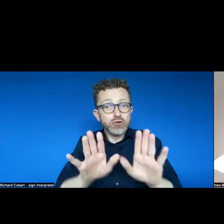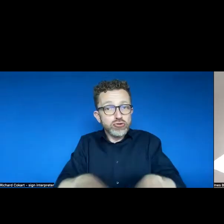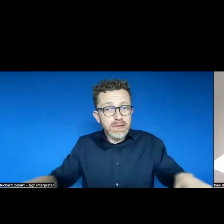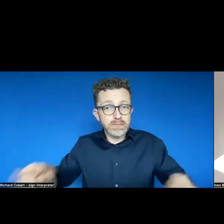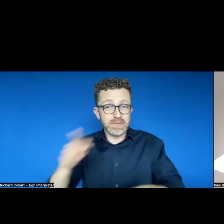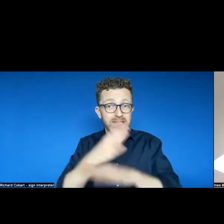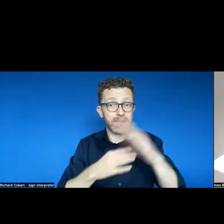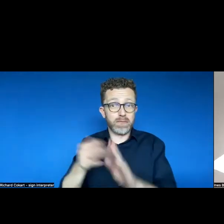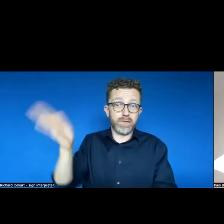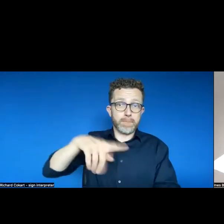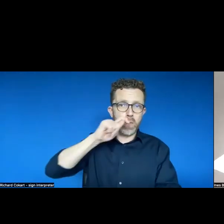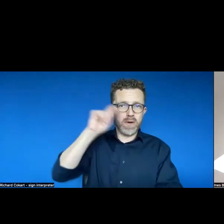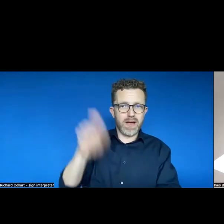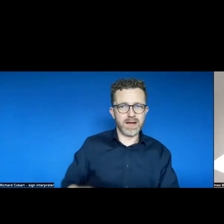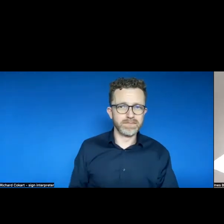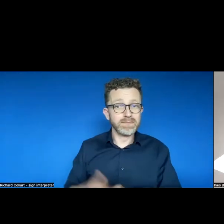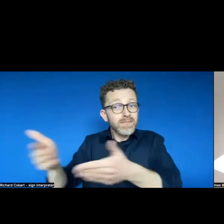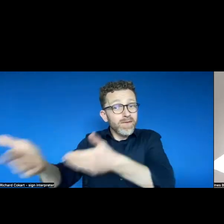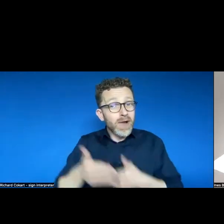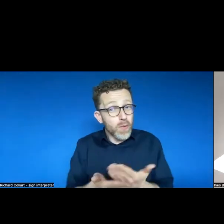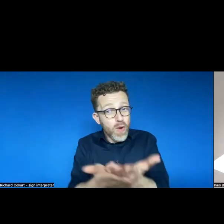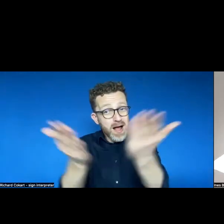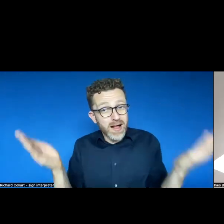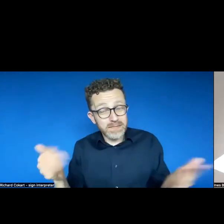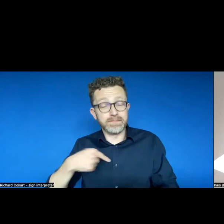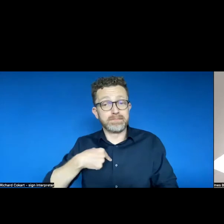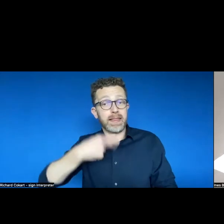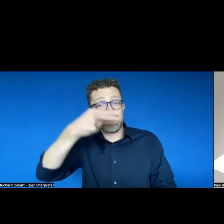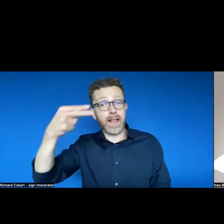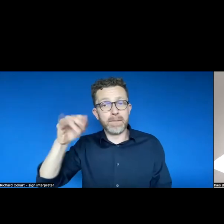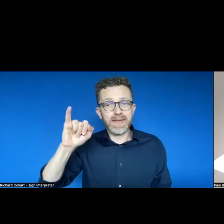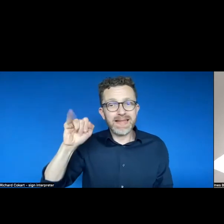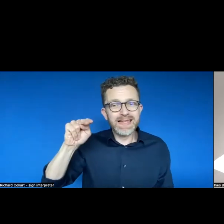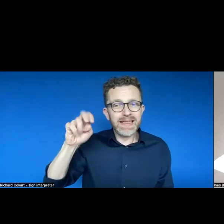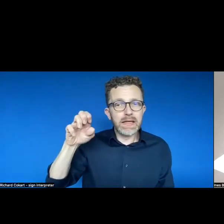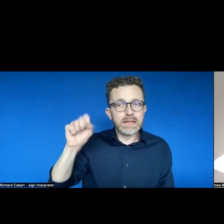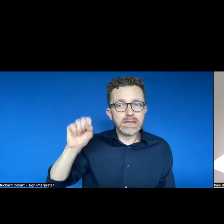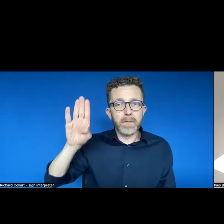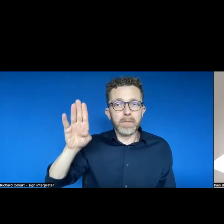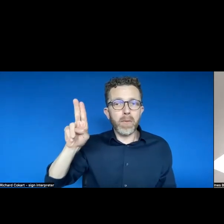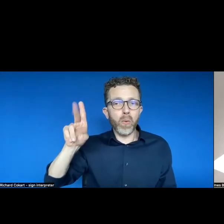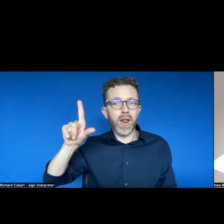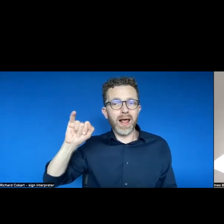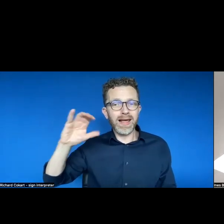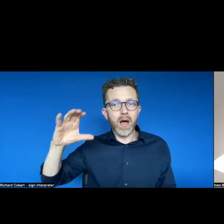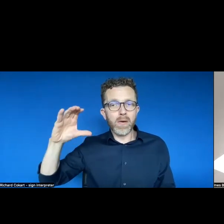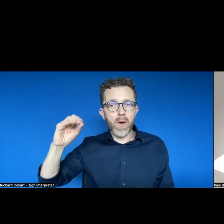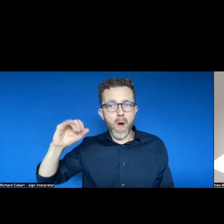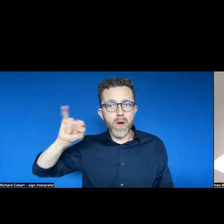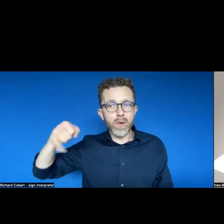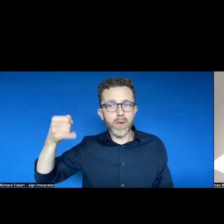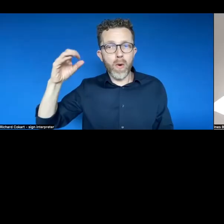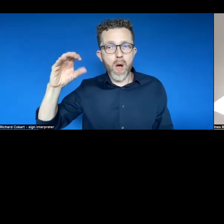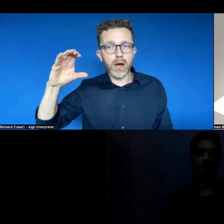first speaker, let me just say some housekeeping rules as usual. So